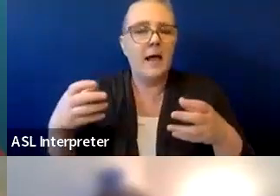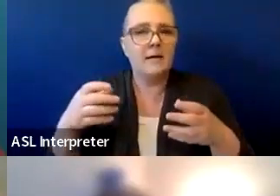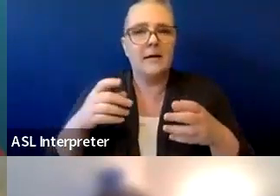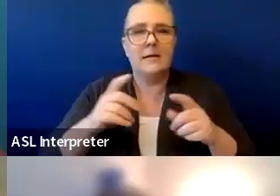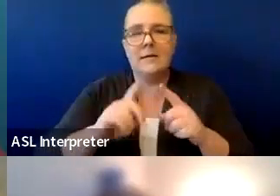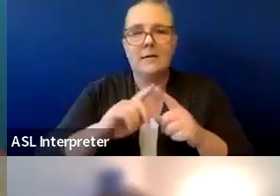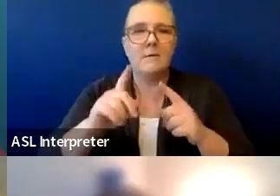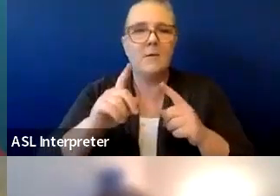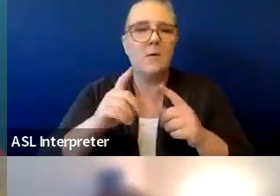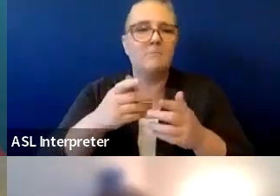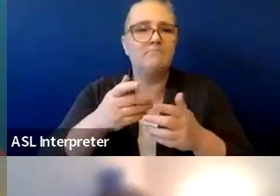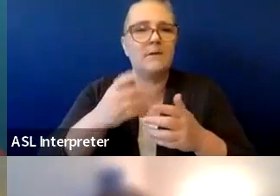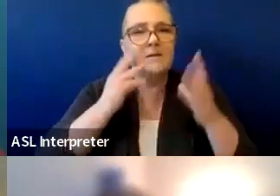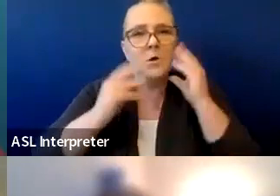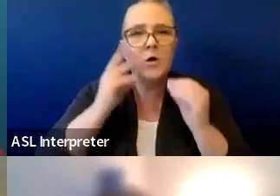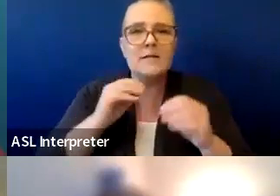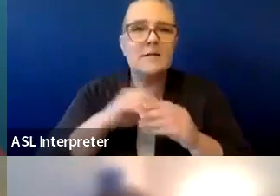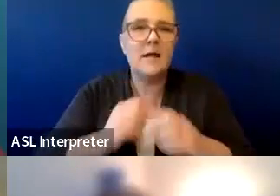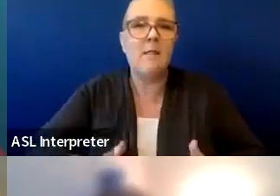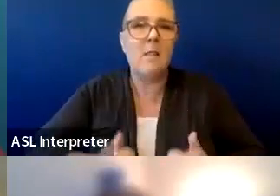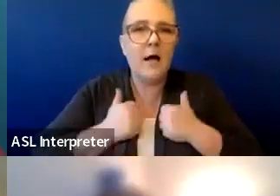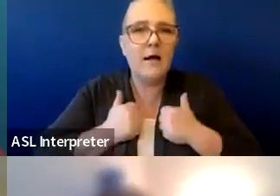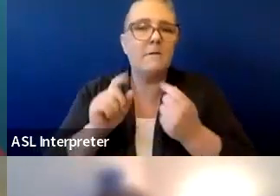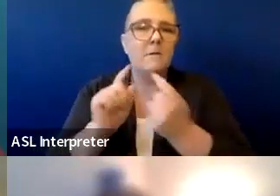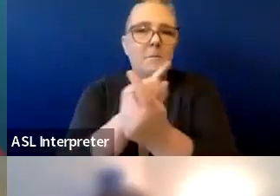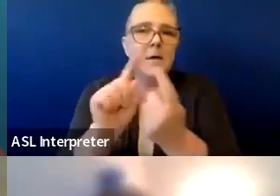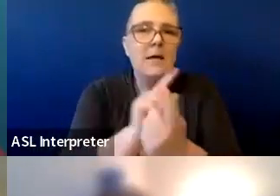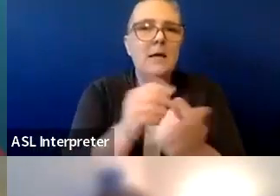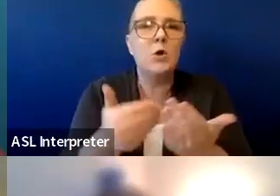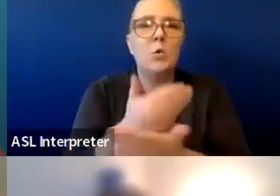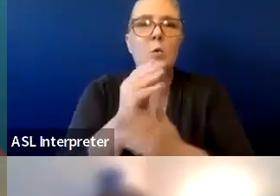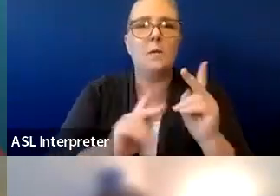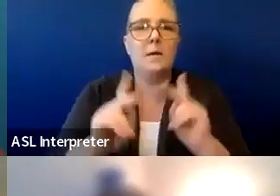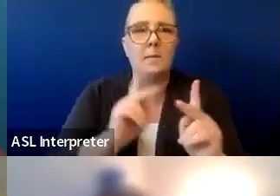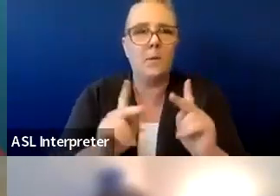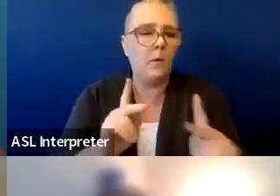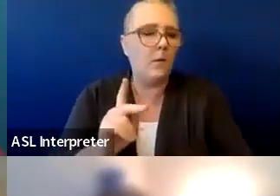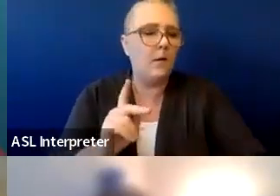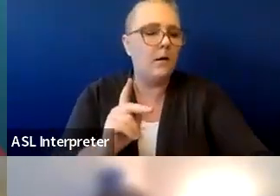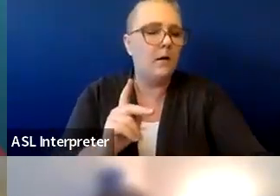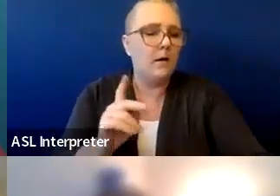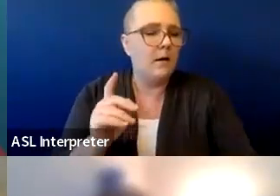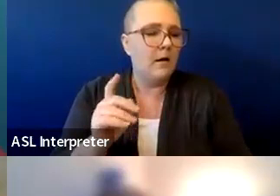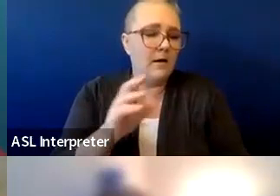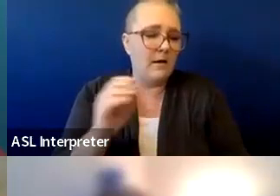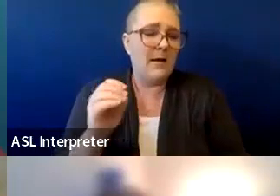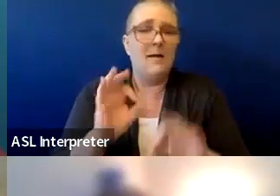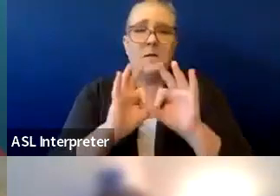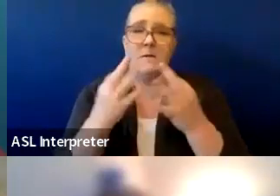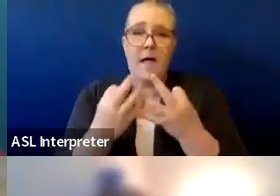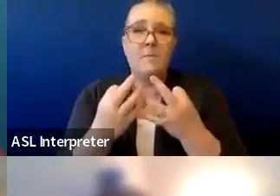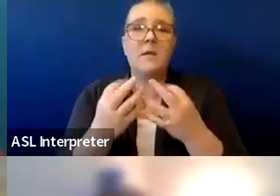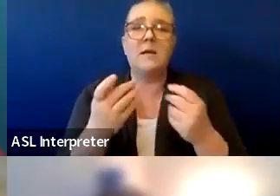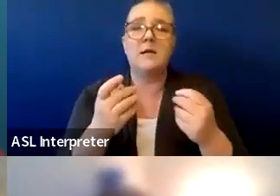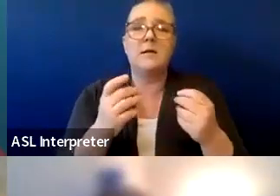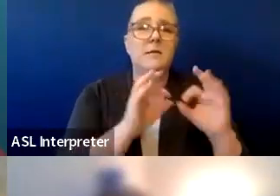in life and meeting new people. And, you know, the families are also getting connected.